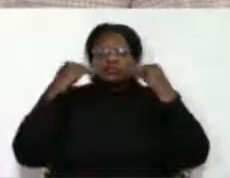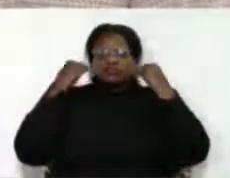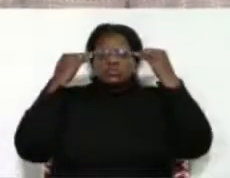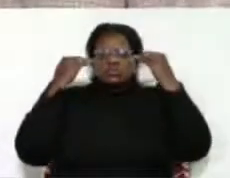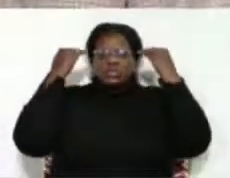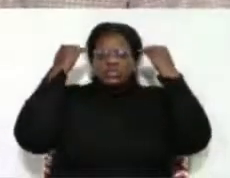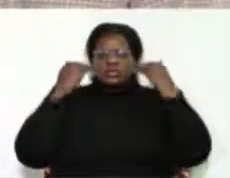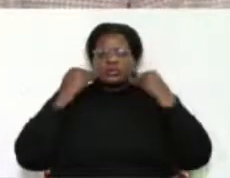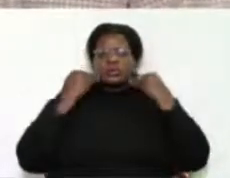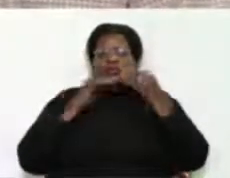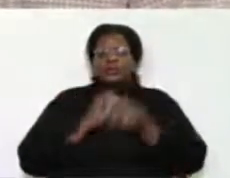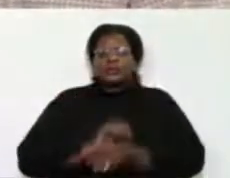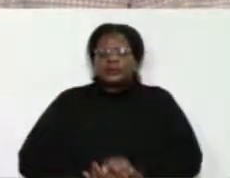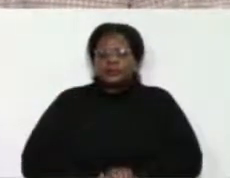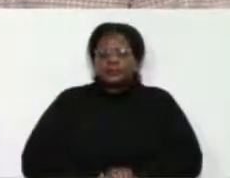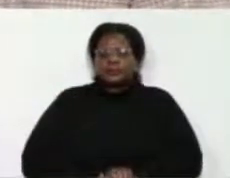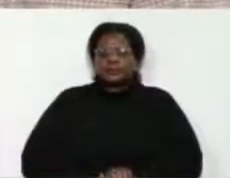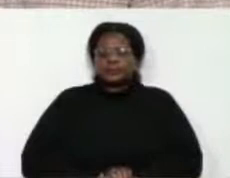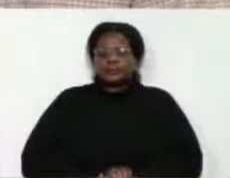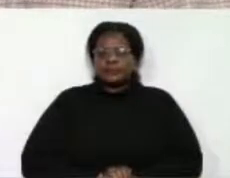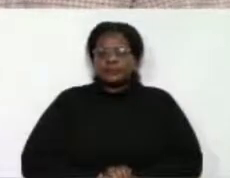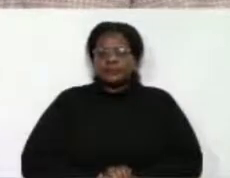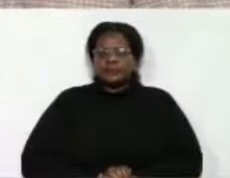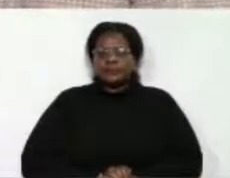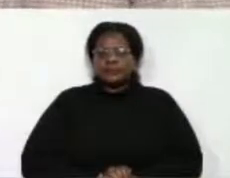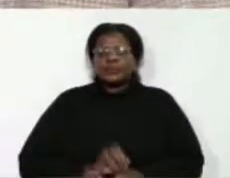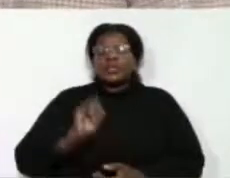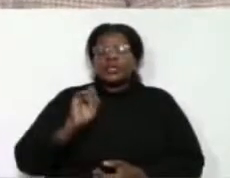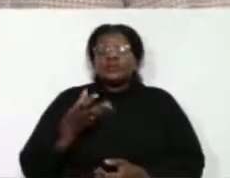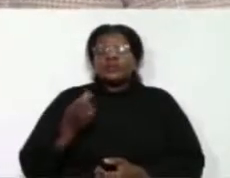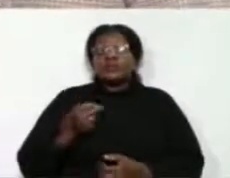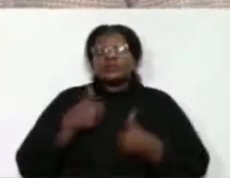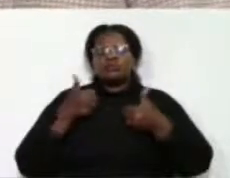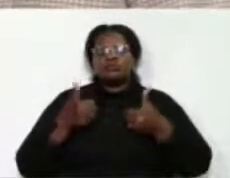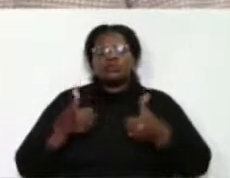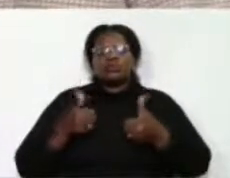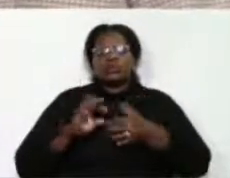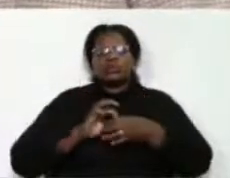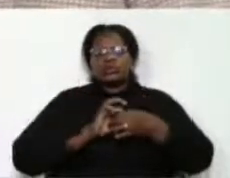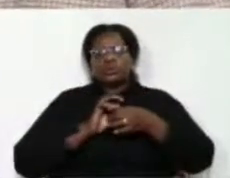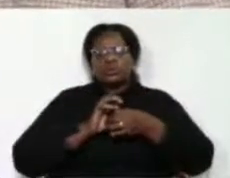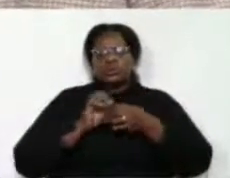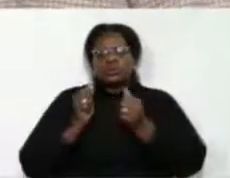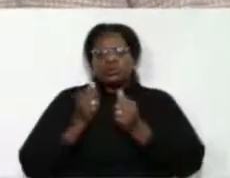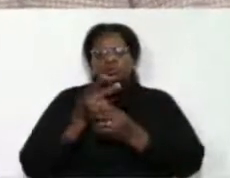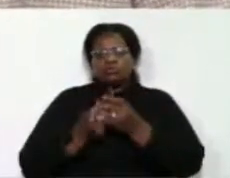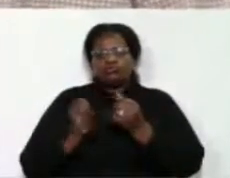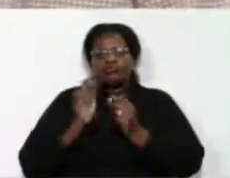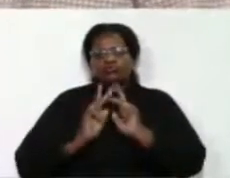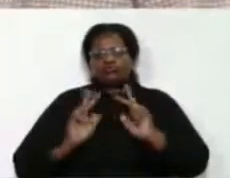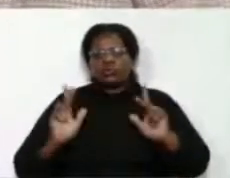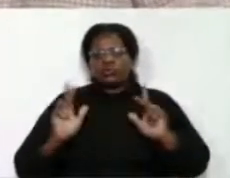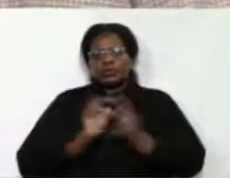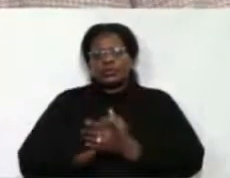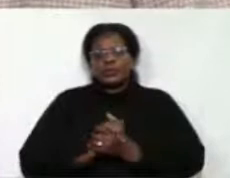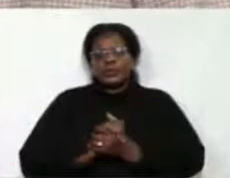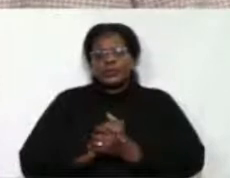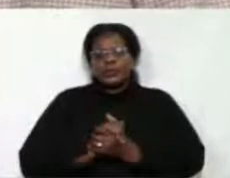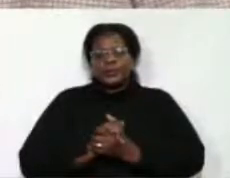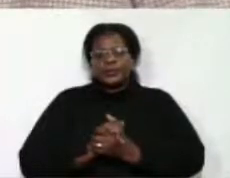I think probably like if you had a very good relationship with one of your customers that can see you both working, that's a nice mediation to